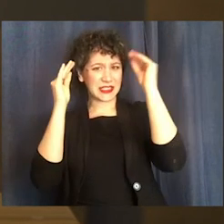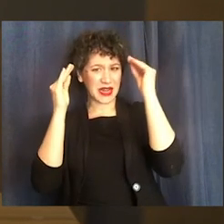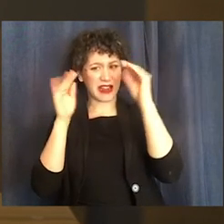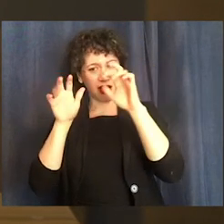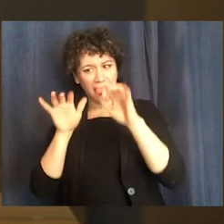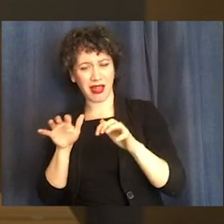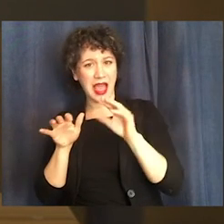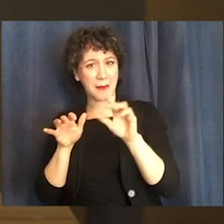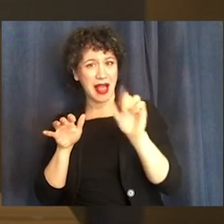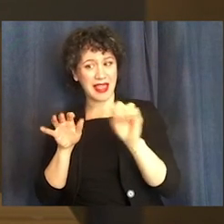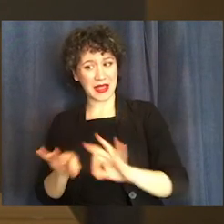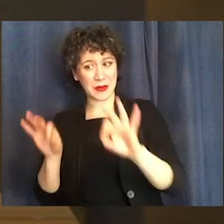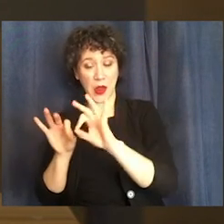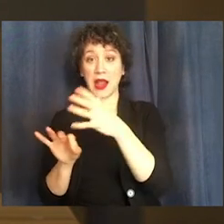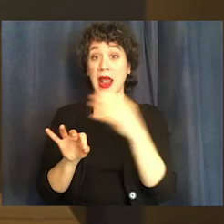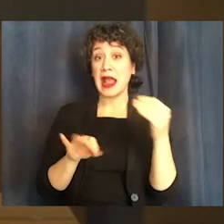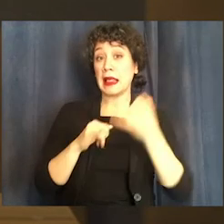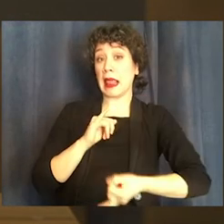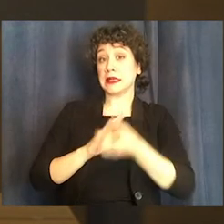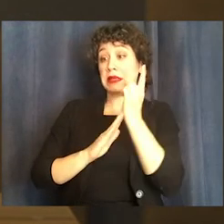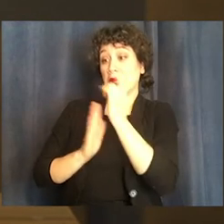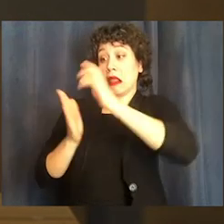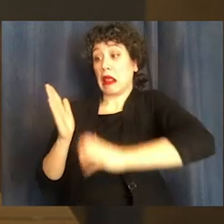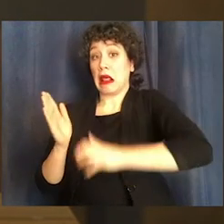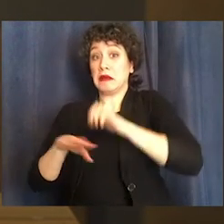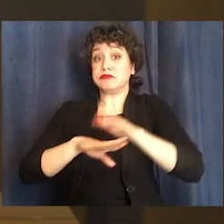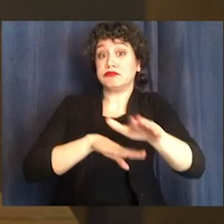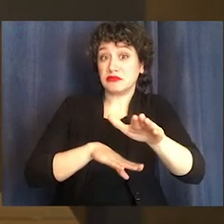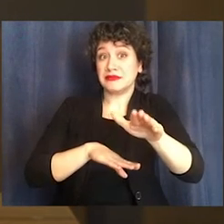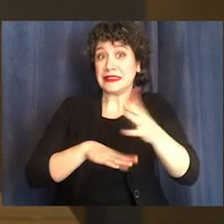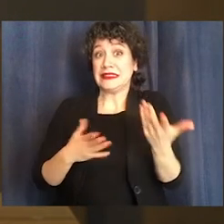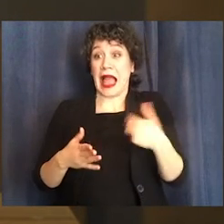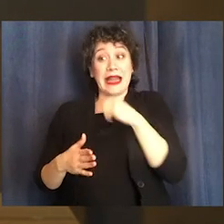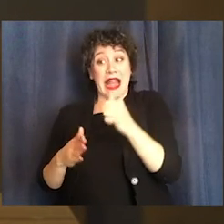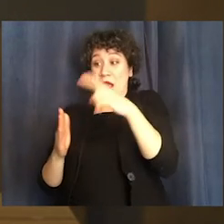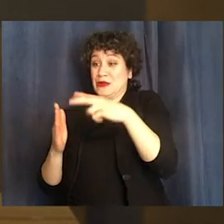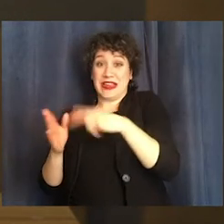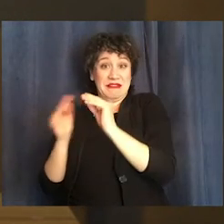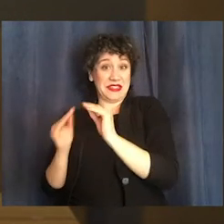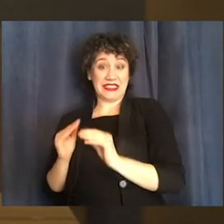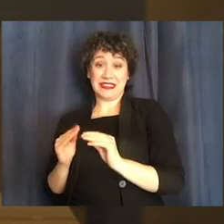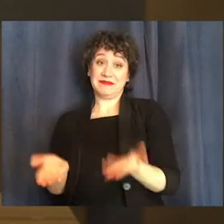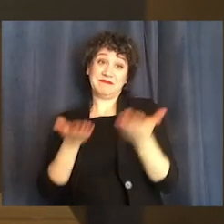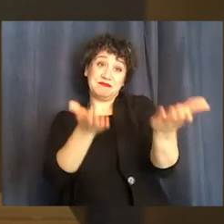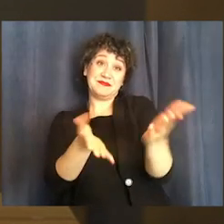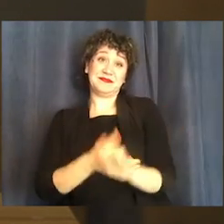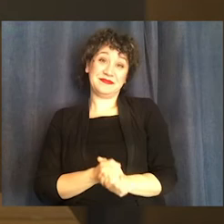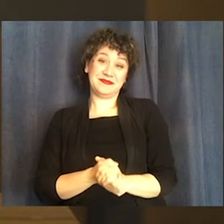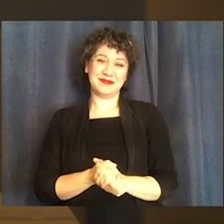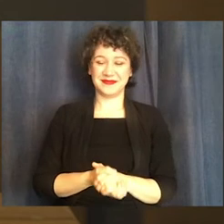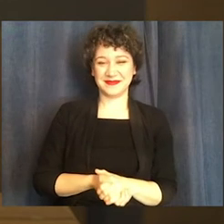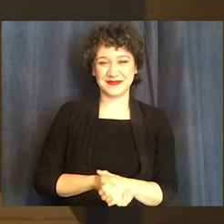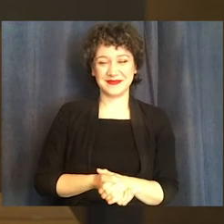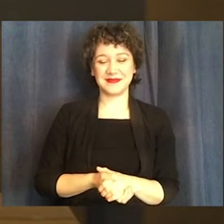submissions that I never really got the chance to reread and gave you the honors of doing so. Thank you, Ms. King,